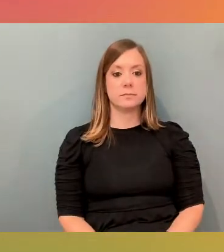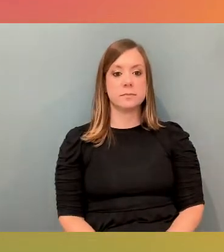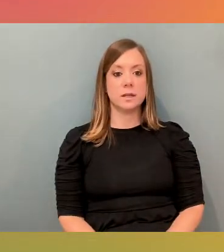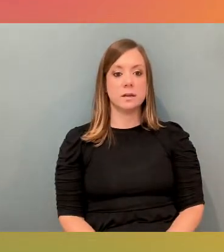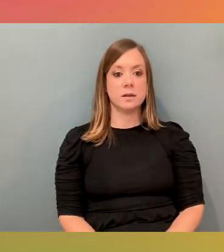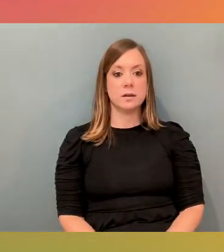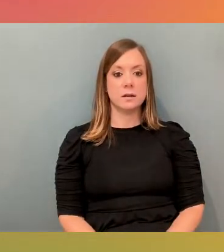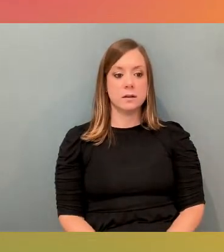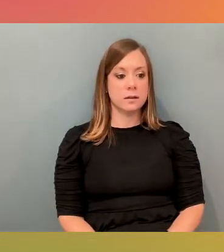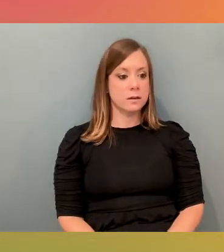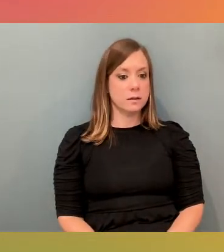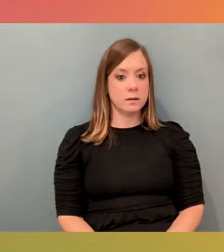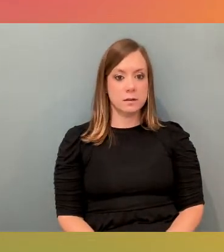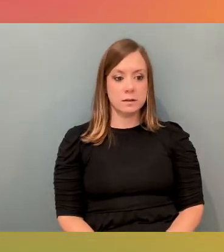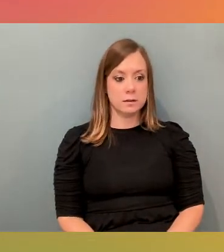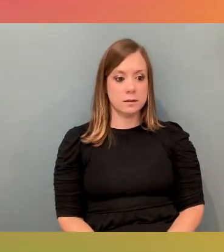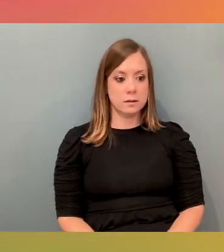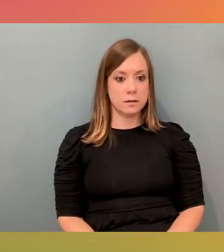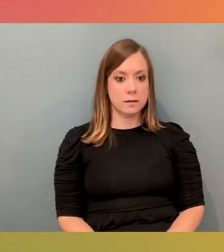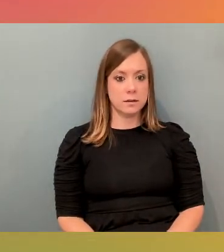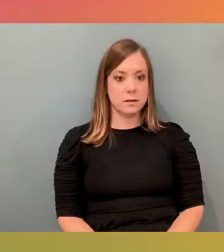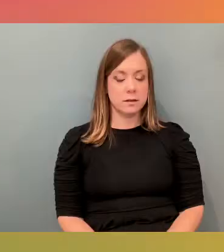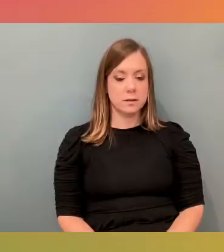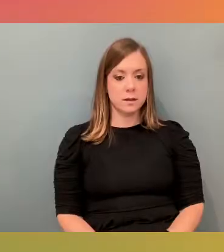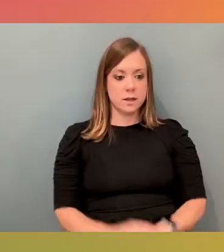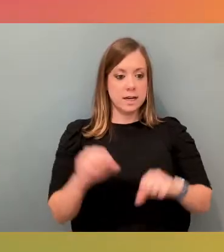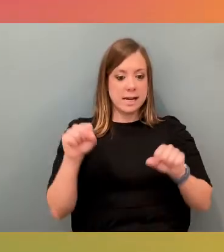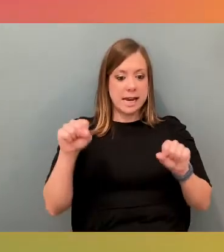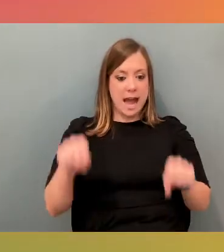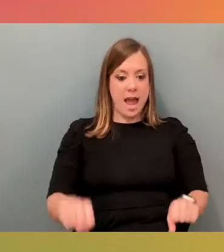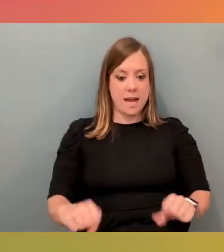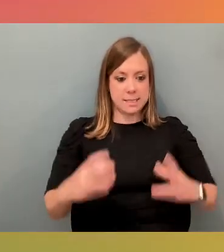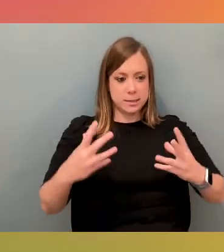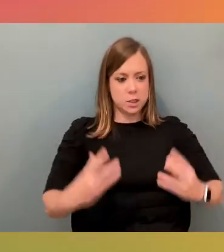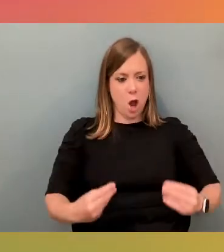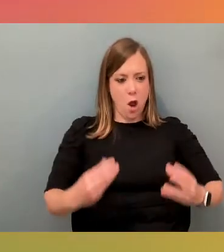And see if you can soften into your outer left hip.